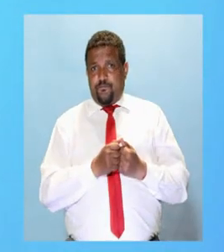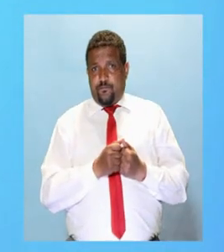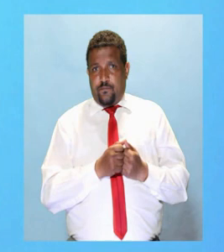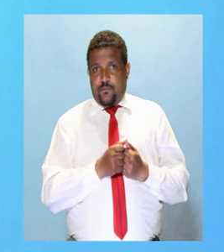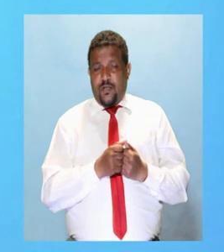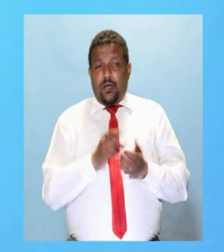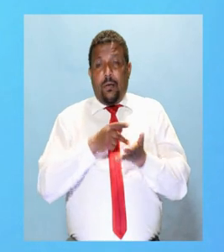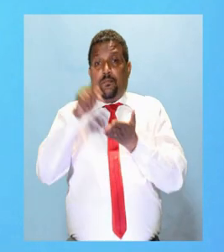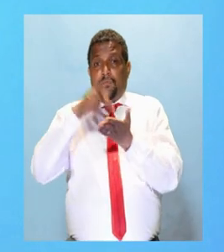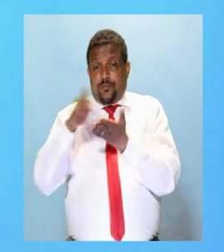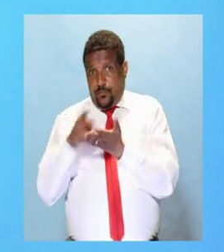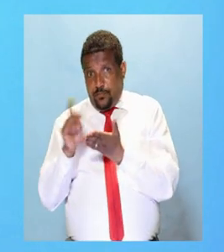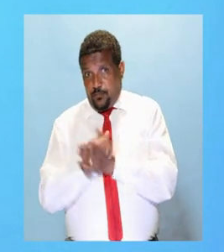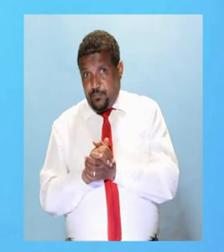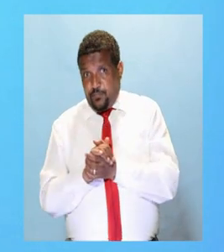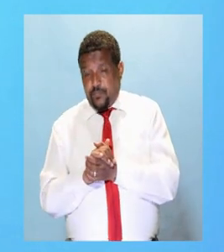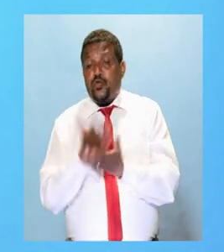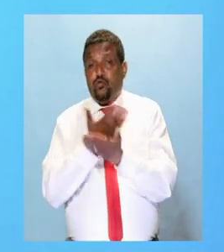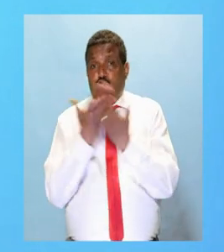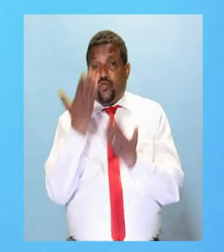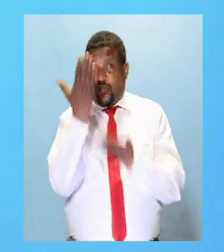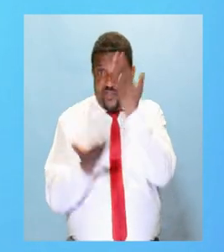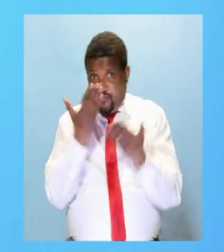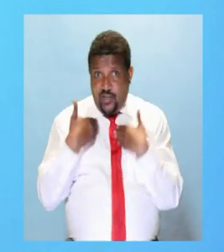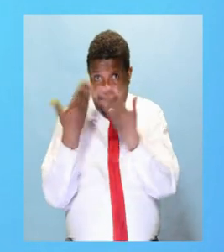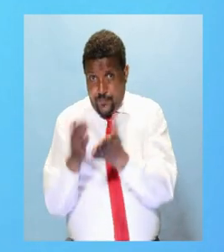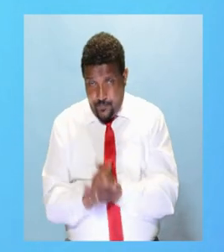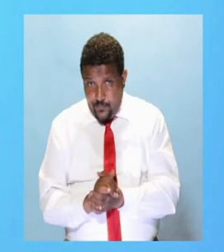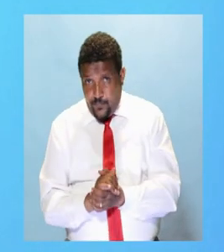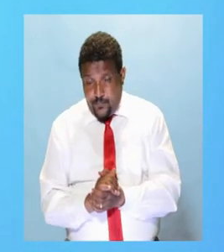There is the price of the goods and services